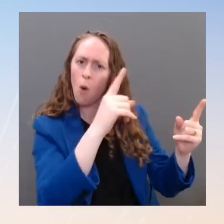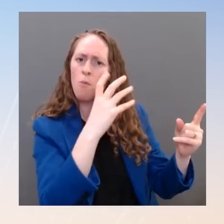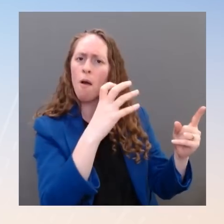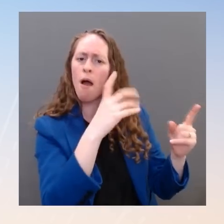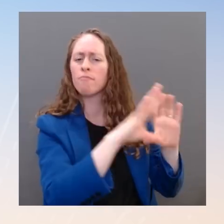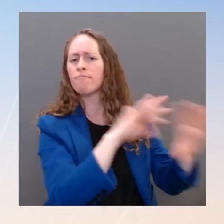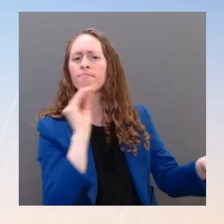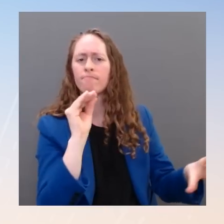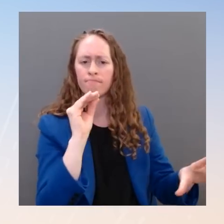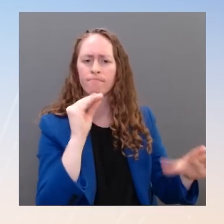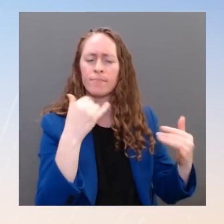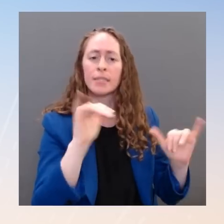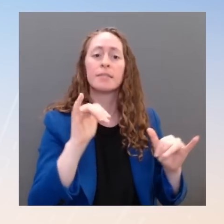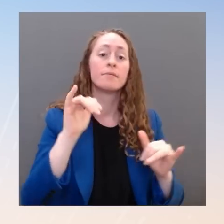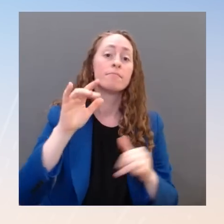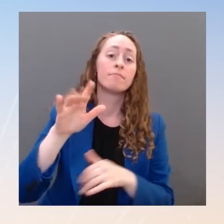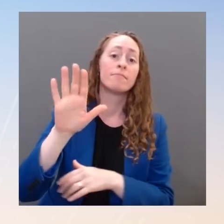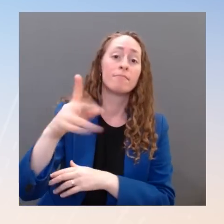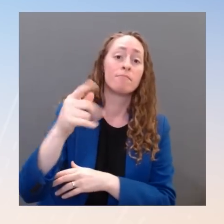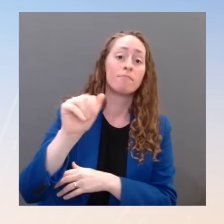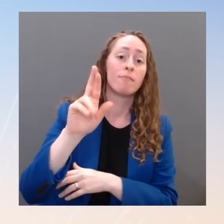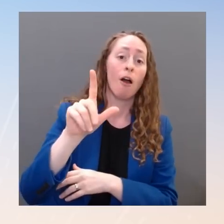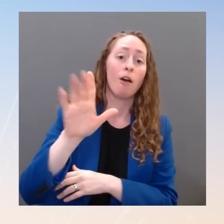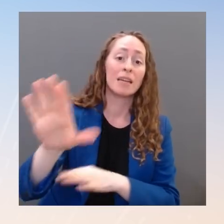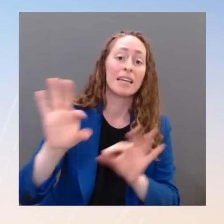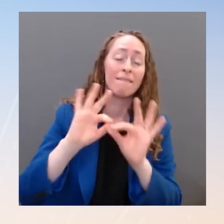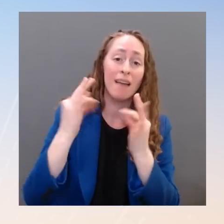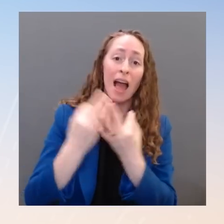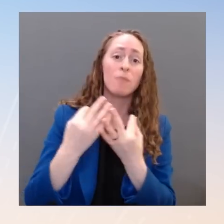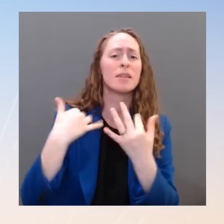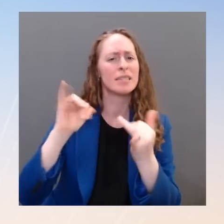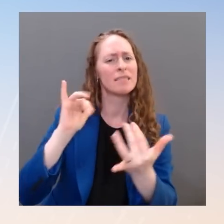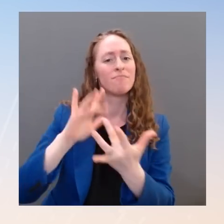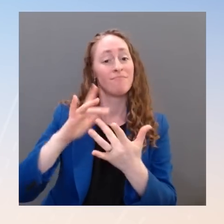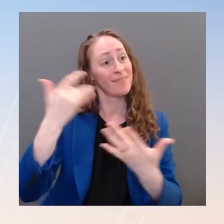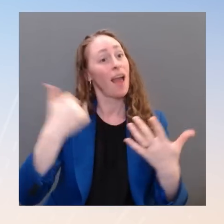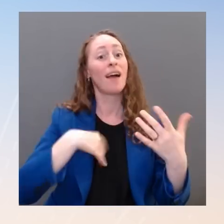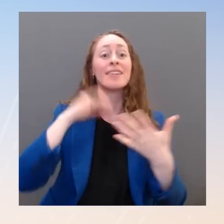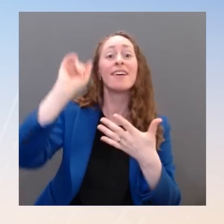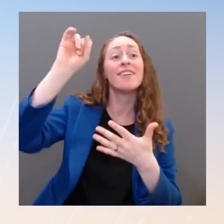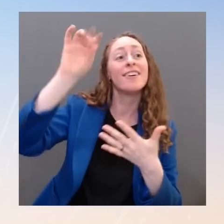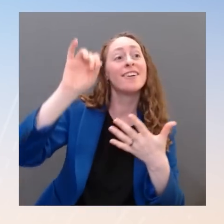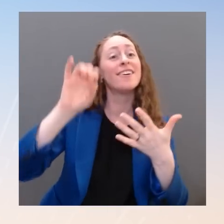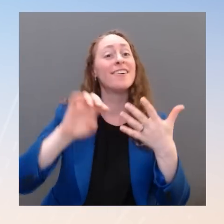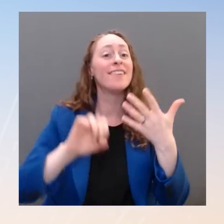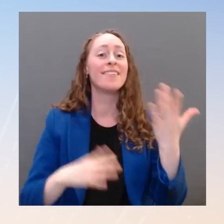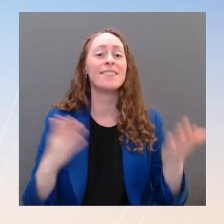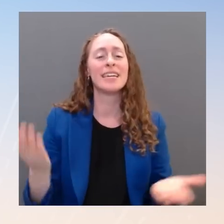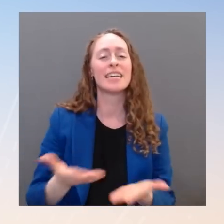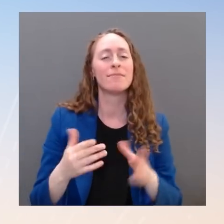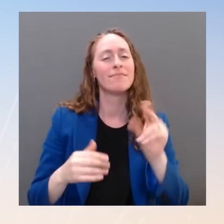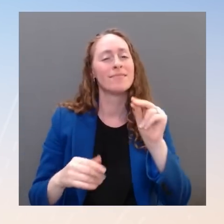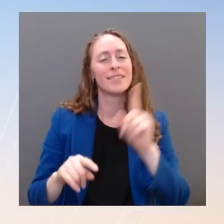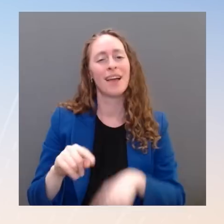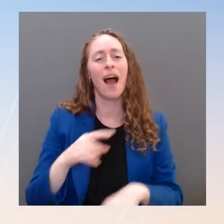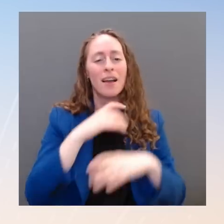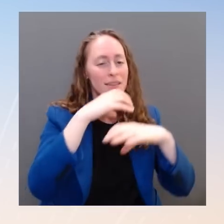our objective is to return him home with his family. The president is focused on that, and we would say to